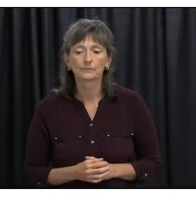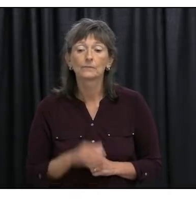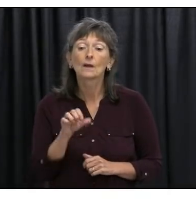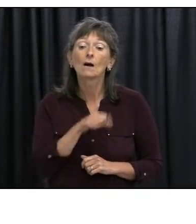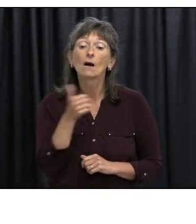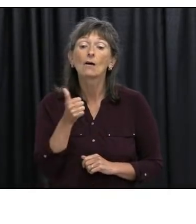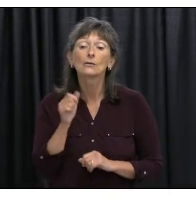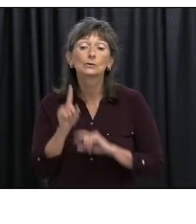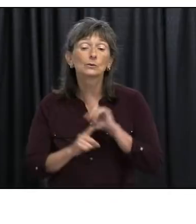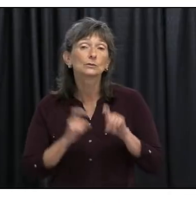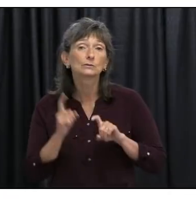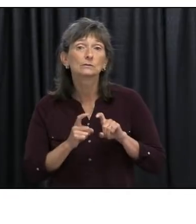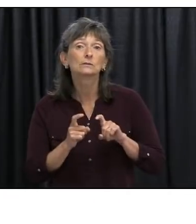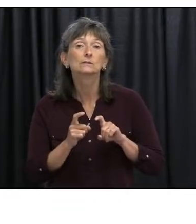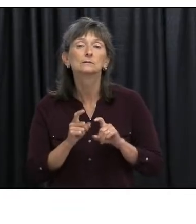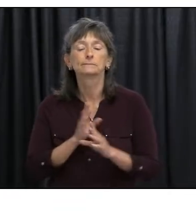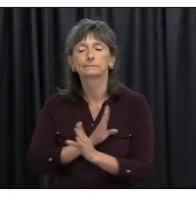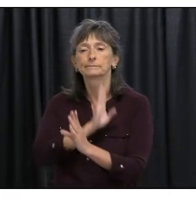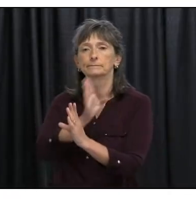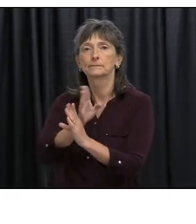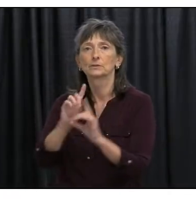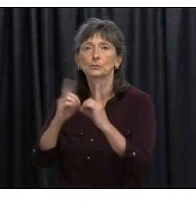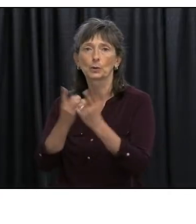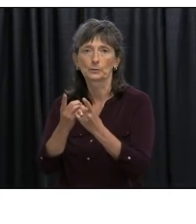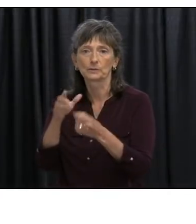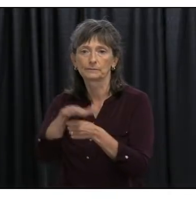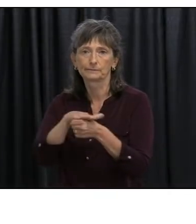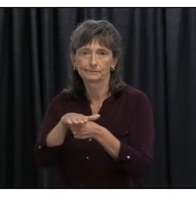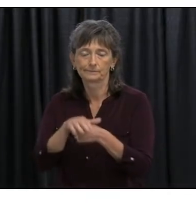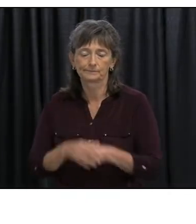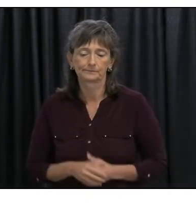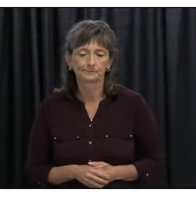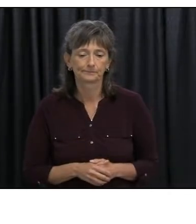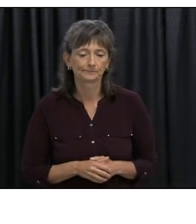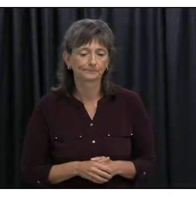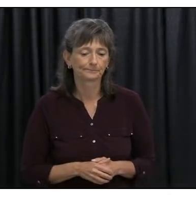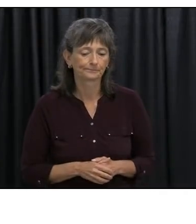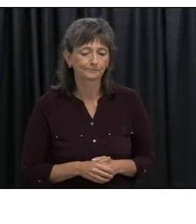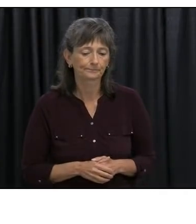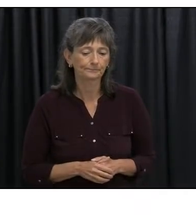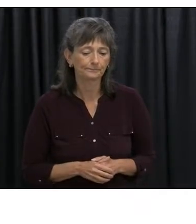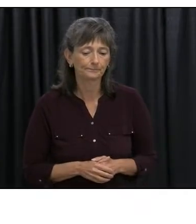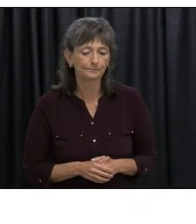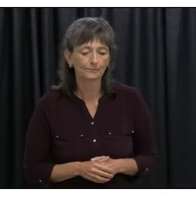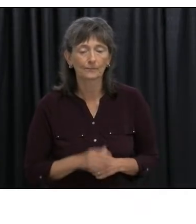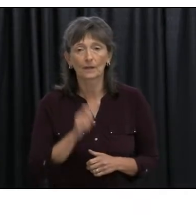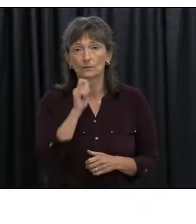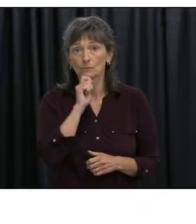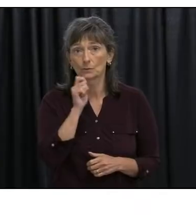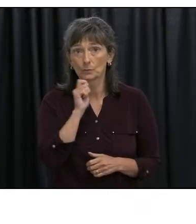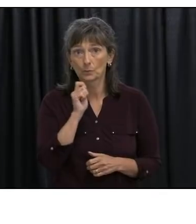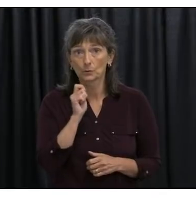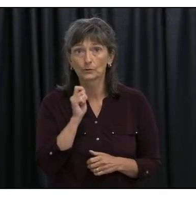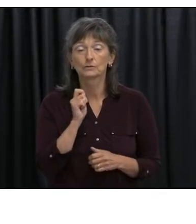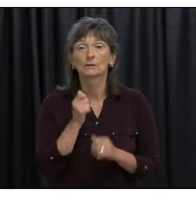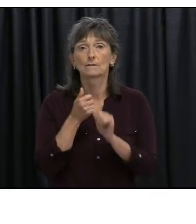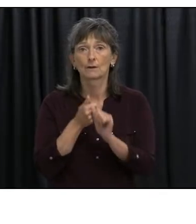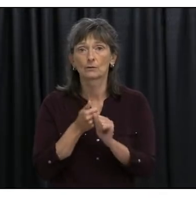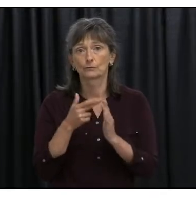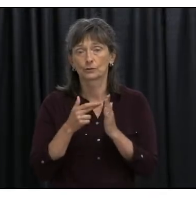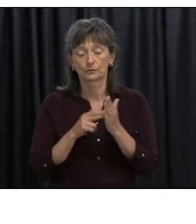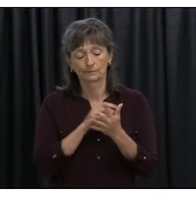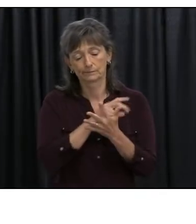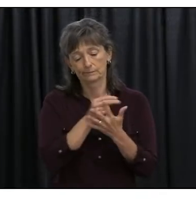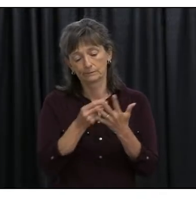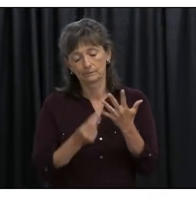government-related issues should be directed to the appropriate department or agency for response. Reporters will ask the questions in the order they registered for